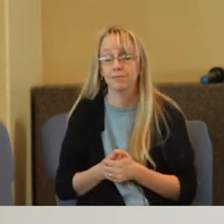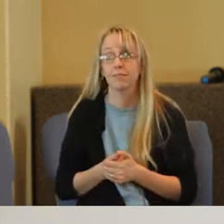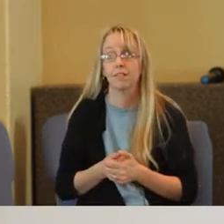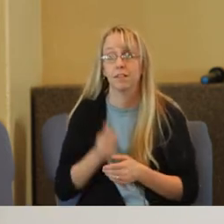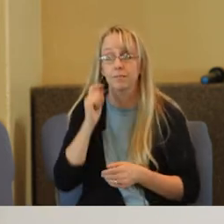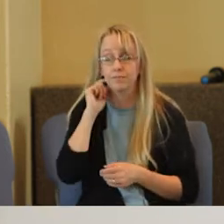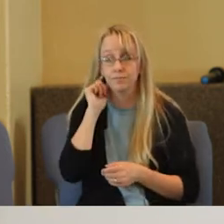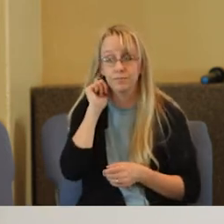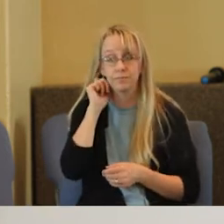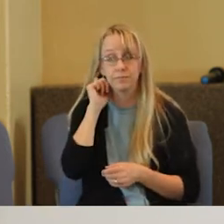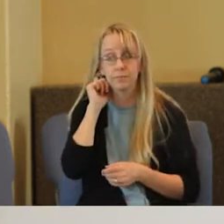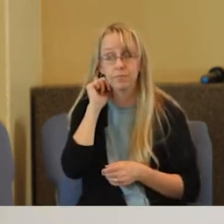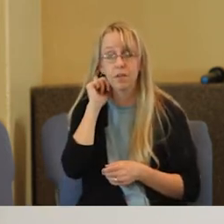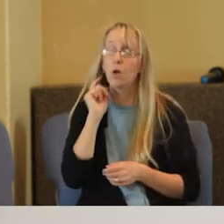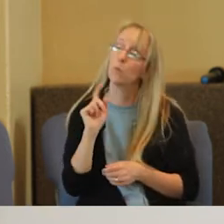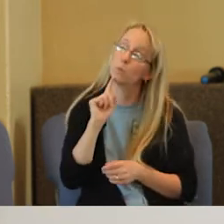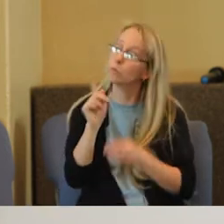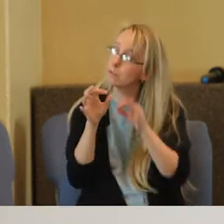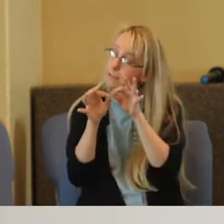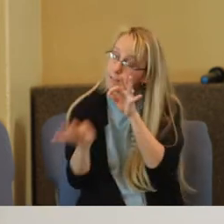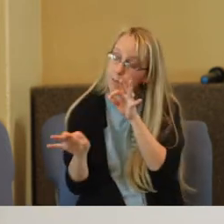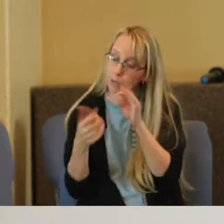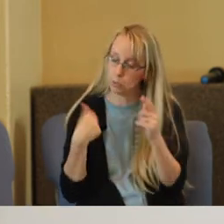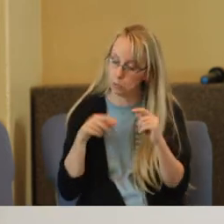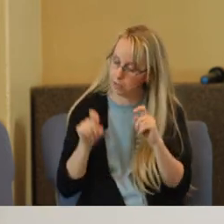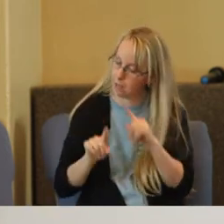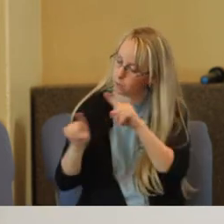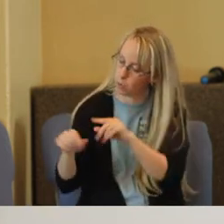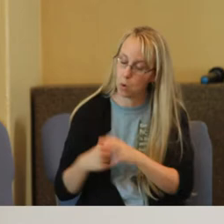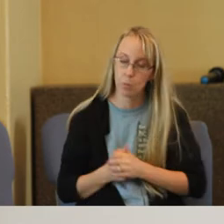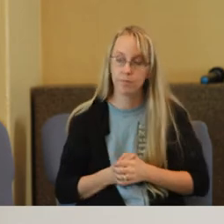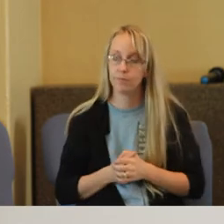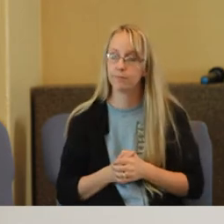It really is that simple. We have to go. We have to go.